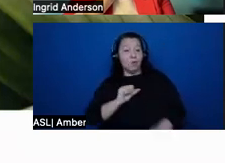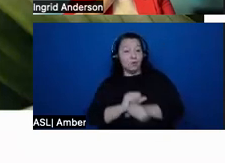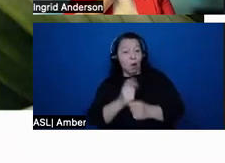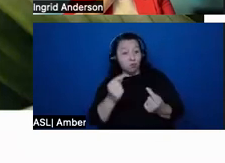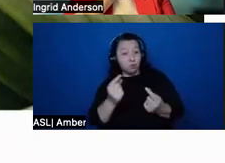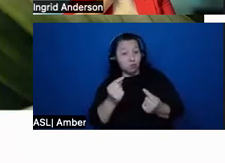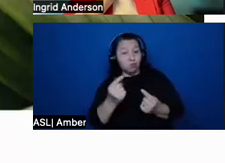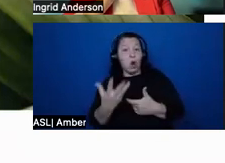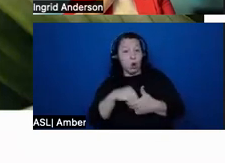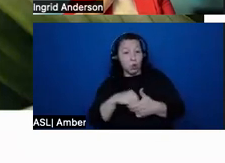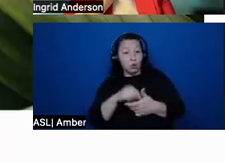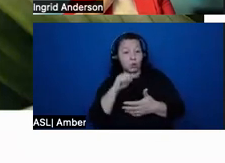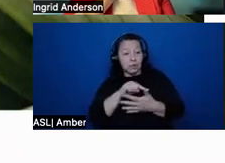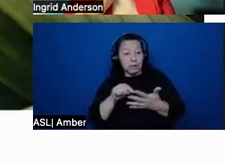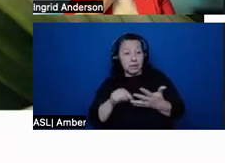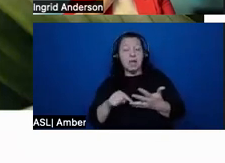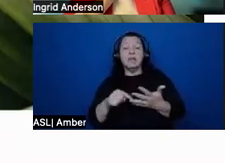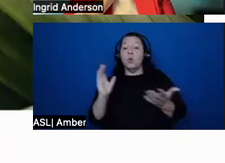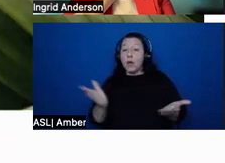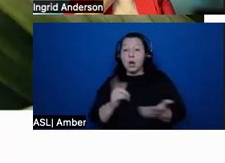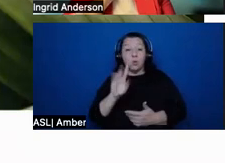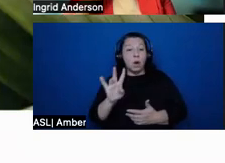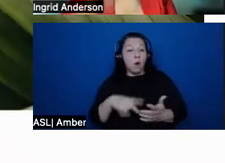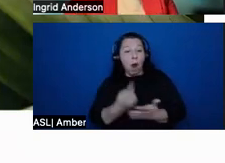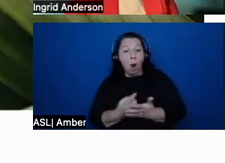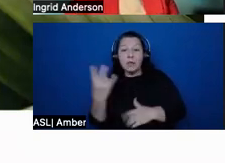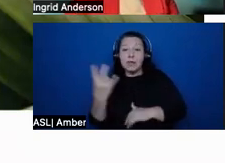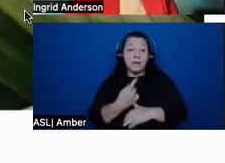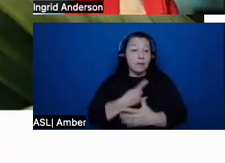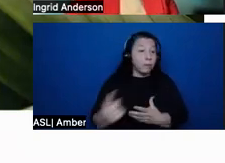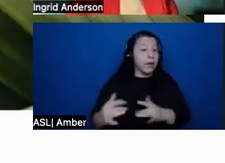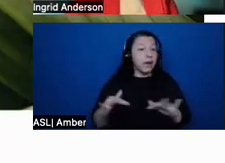so, yeah, that's it.